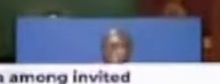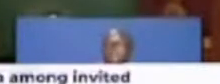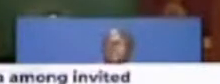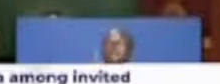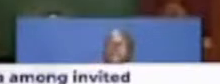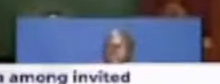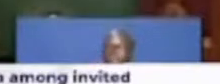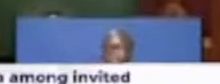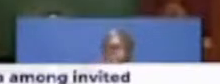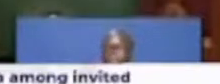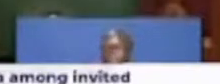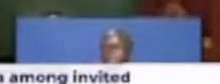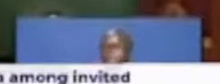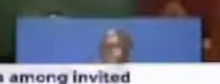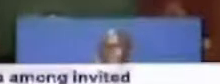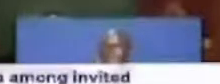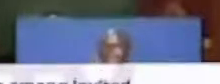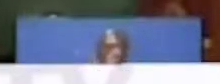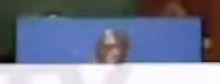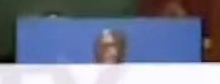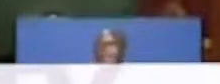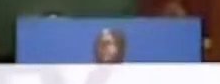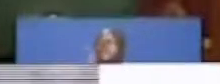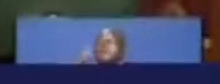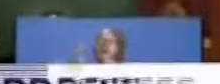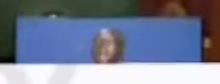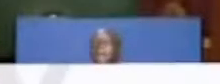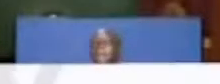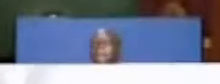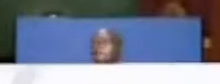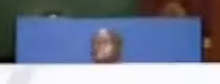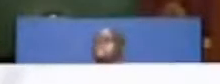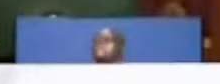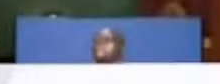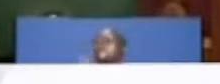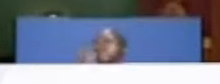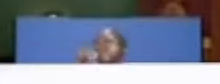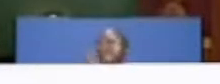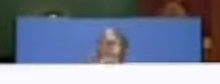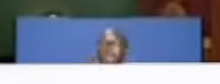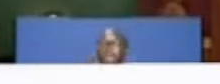in 2013 to 900 medical doctors in